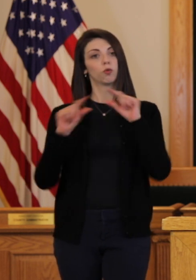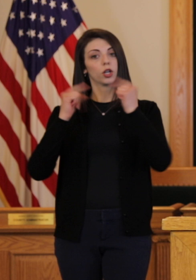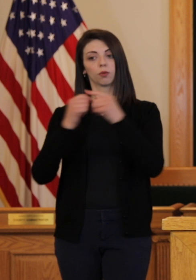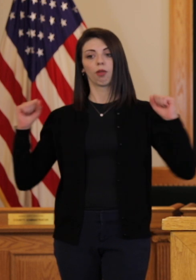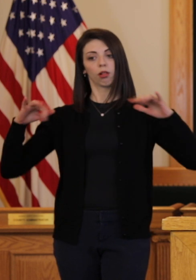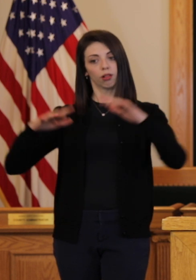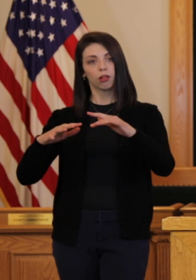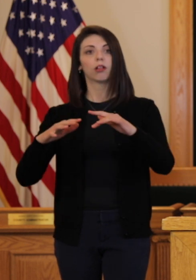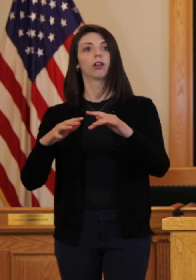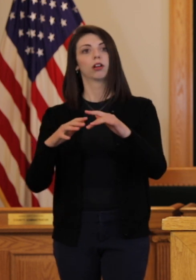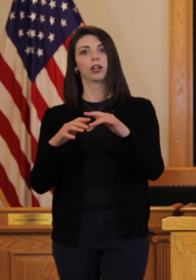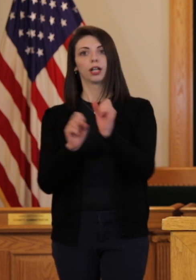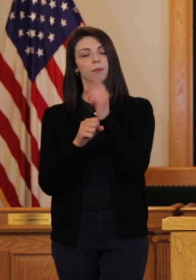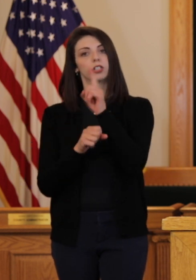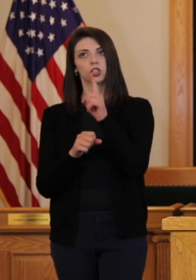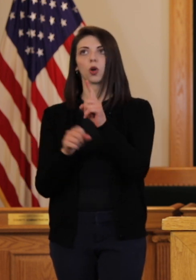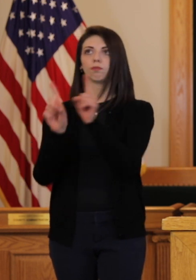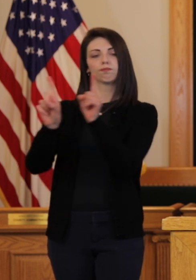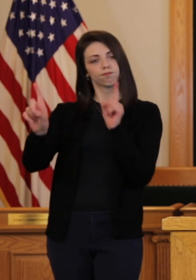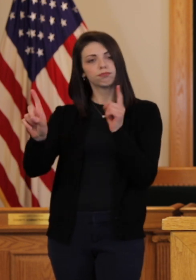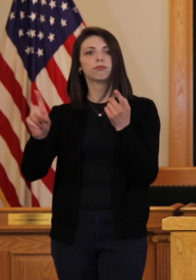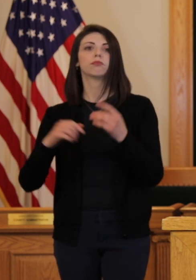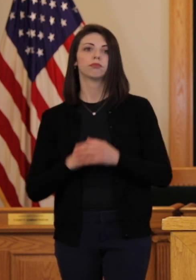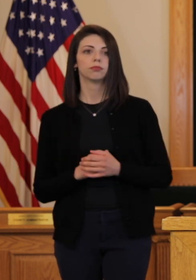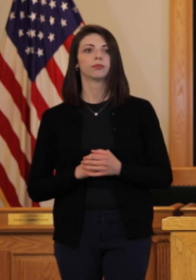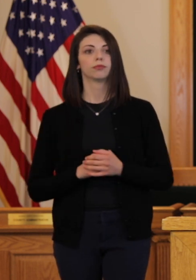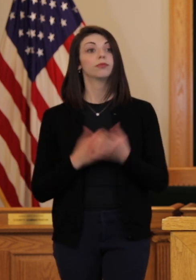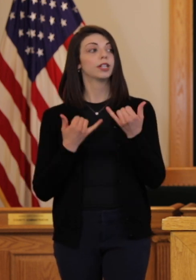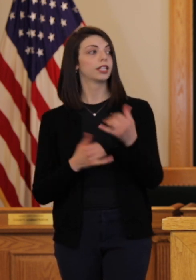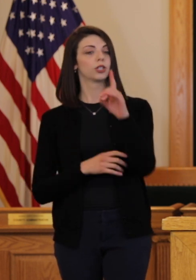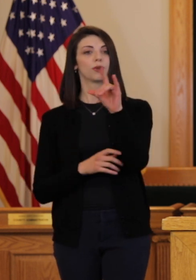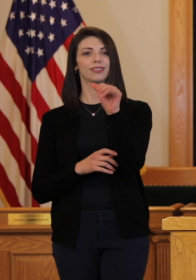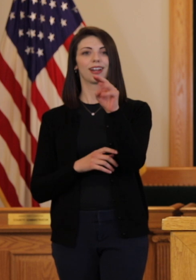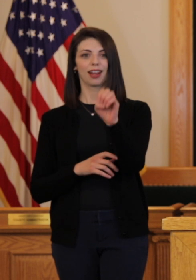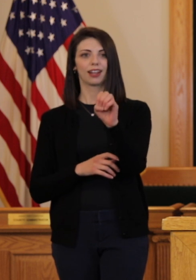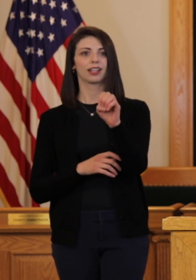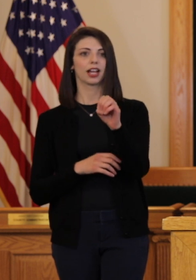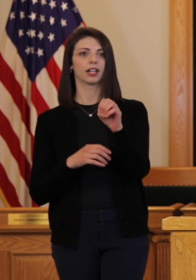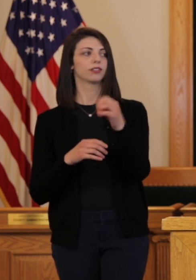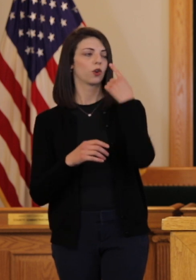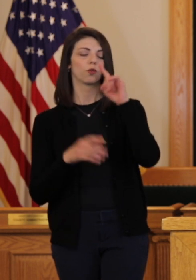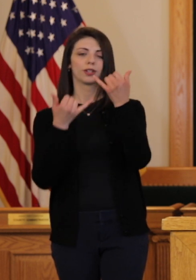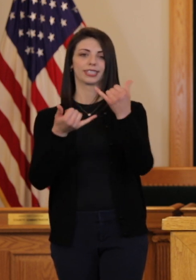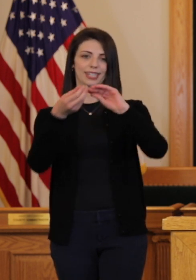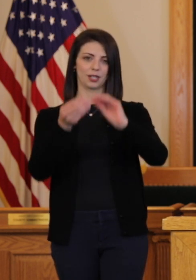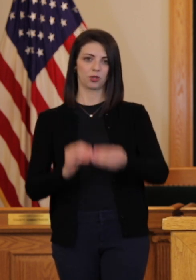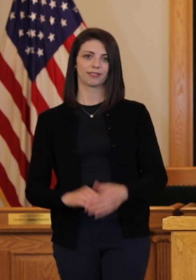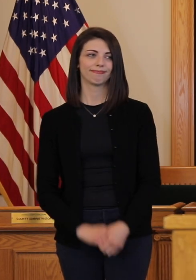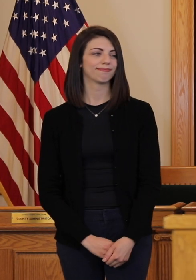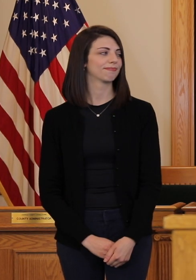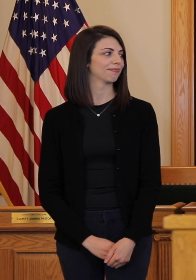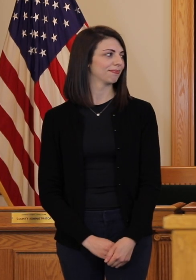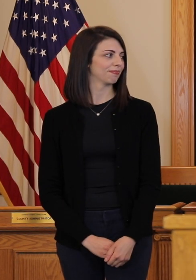to practice other protective measures. Now, I will ask Diane to give today's report from the County Health Department. Diane?